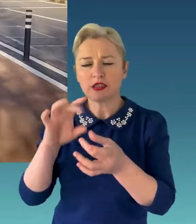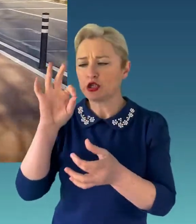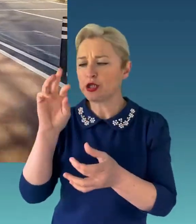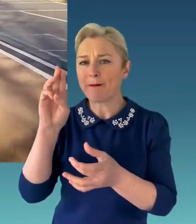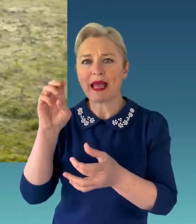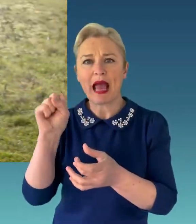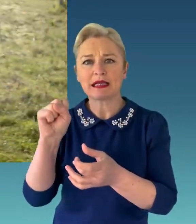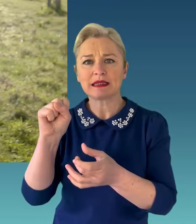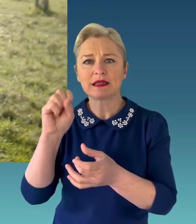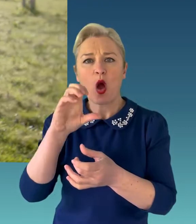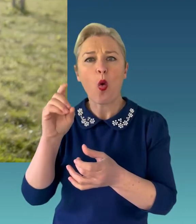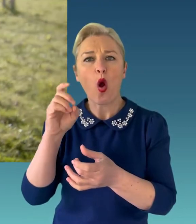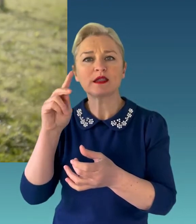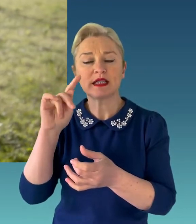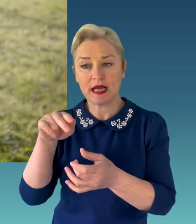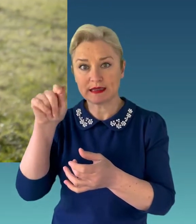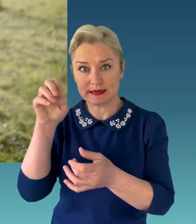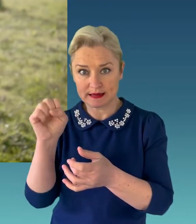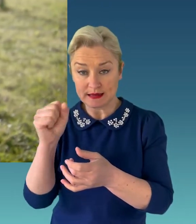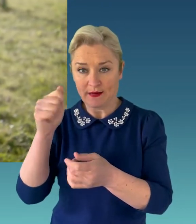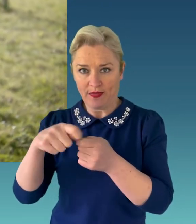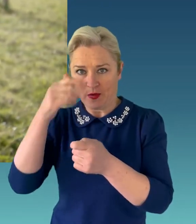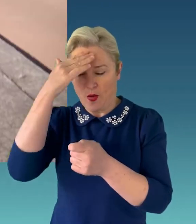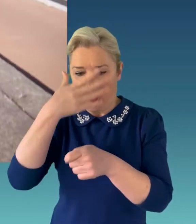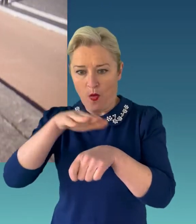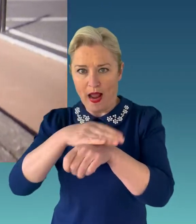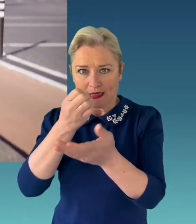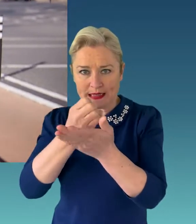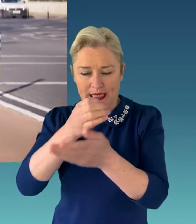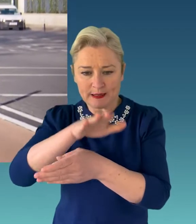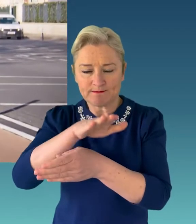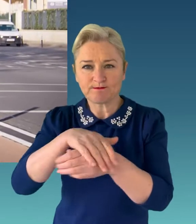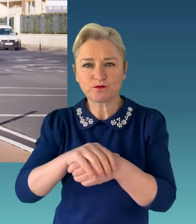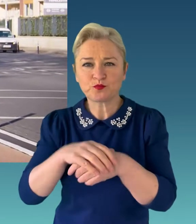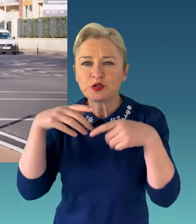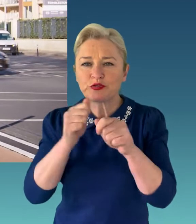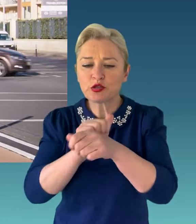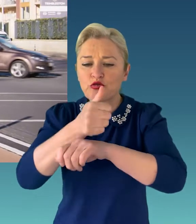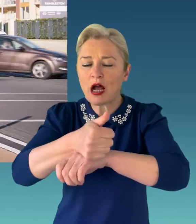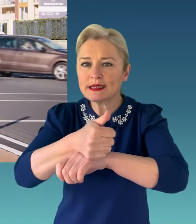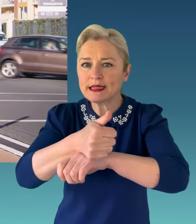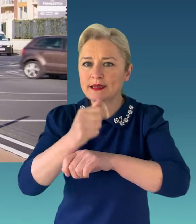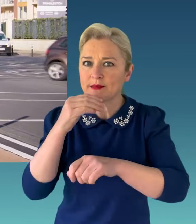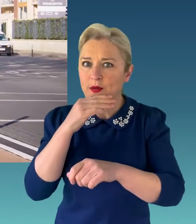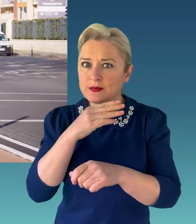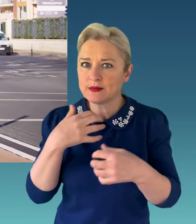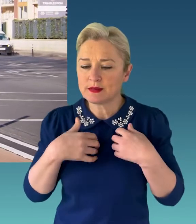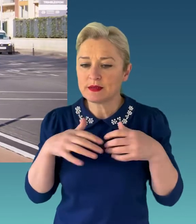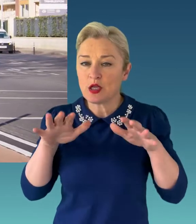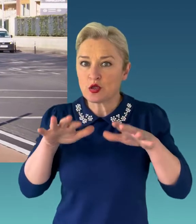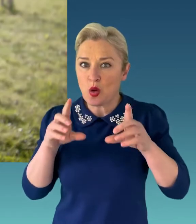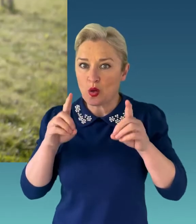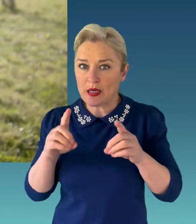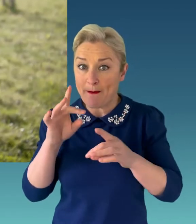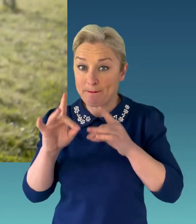taken. Street crossings are of particular interest, so as you approach one, be sure to slow down and check that your camera is properly